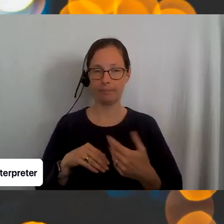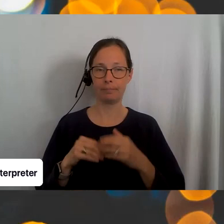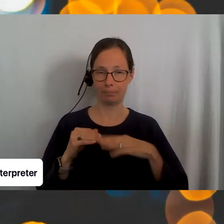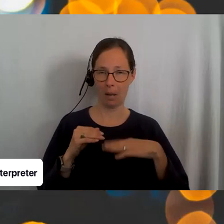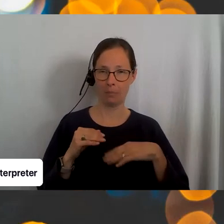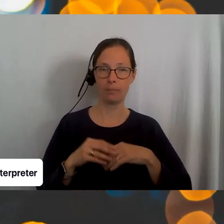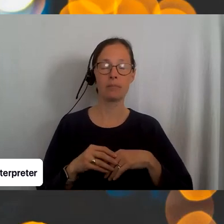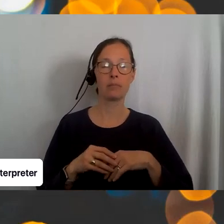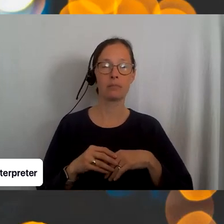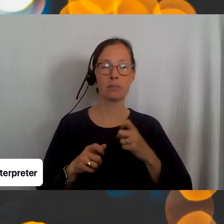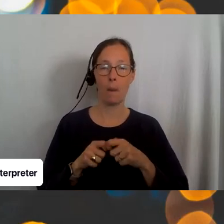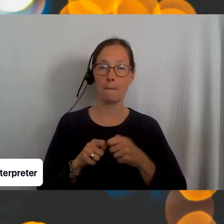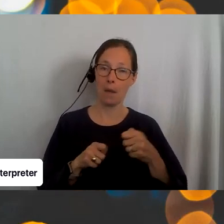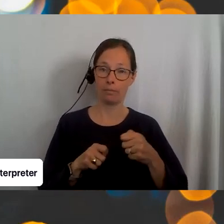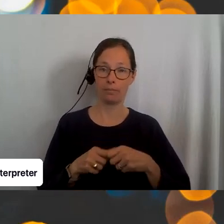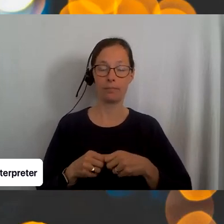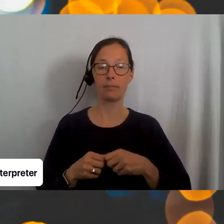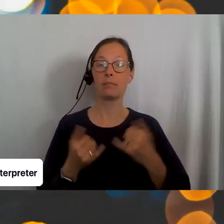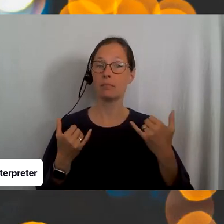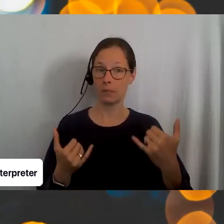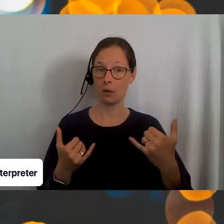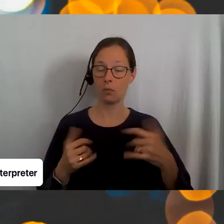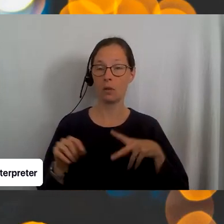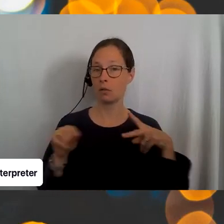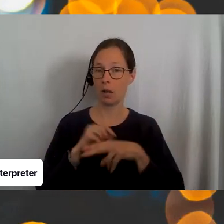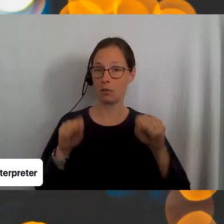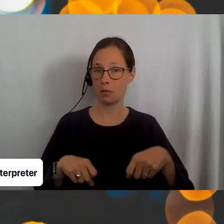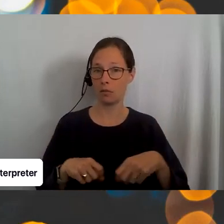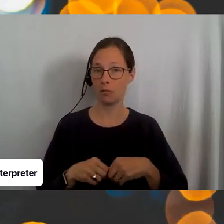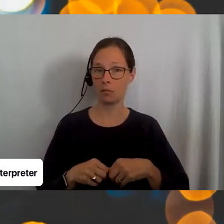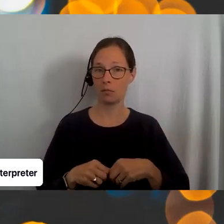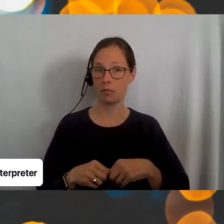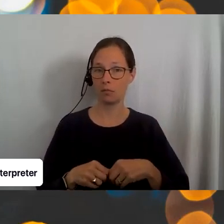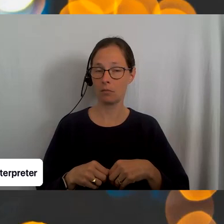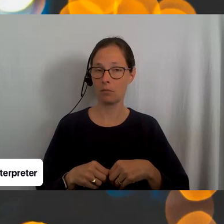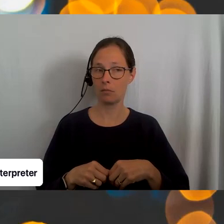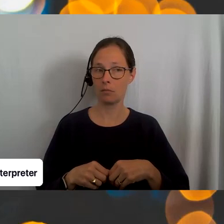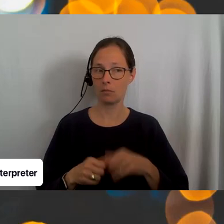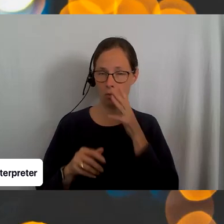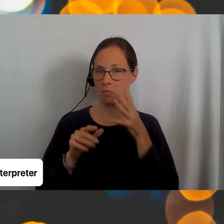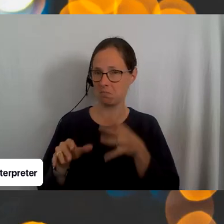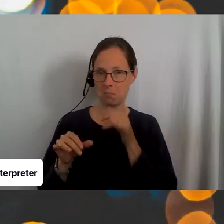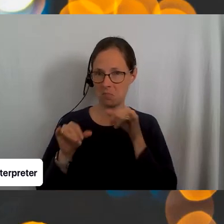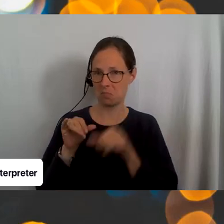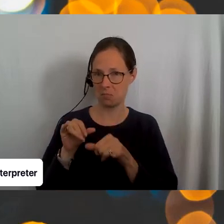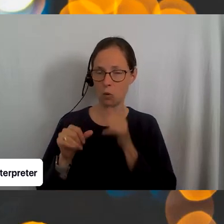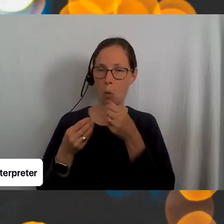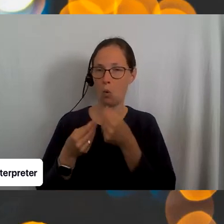And just pull it tight. And now you can cut this, and they're not gonna come untied. You won't lose your